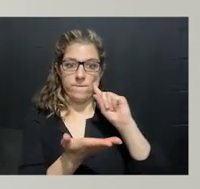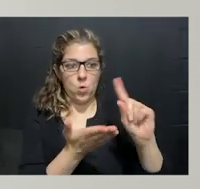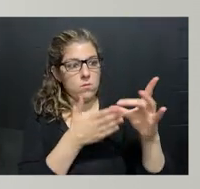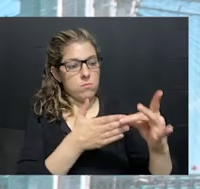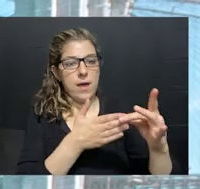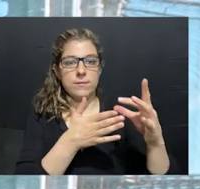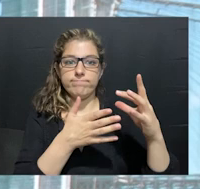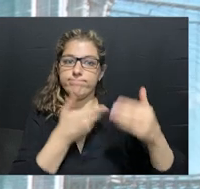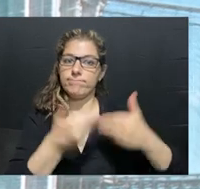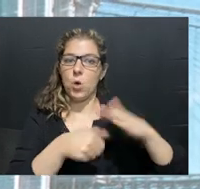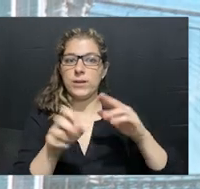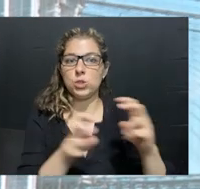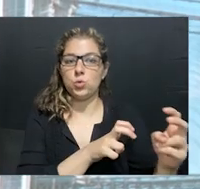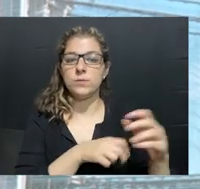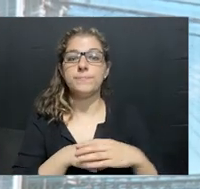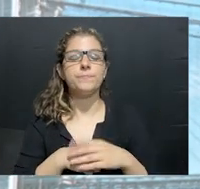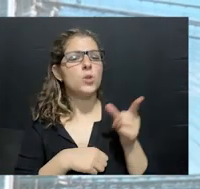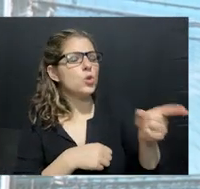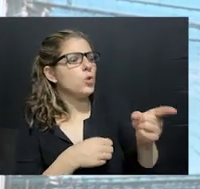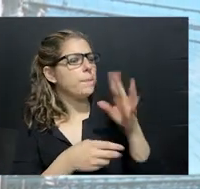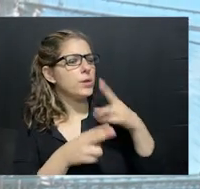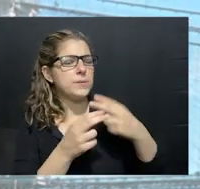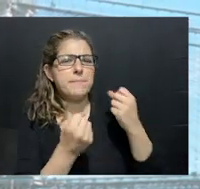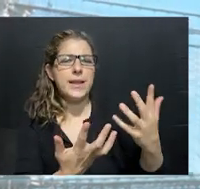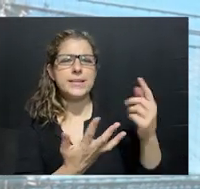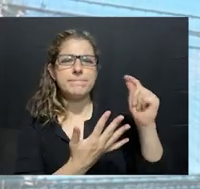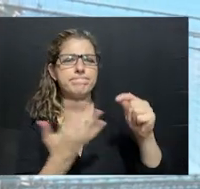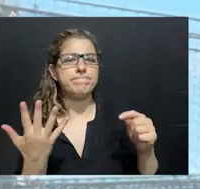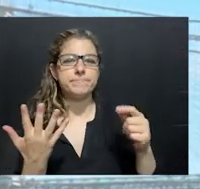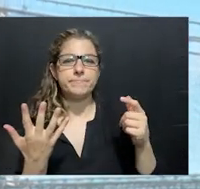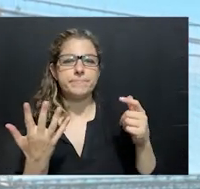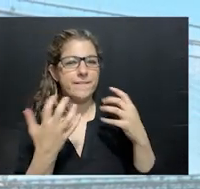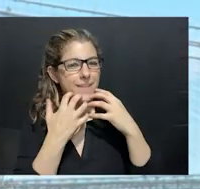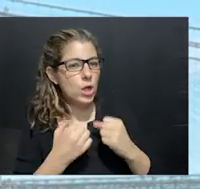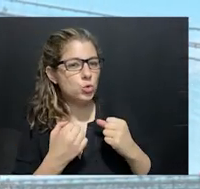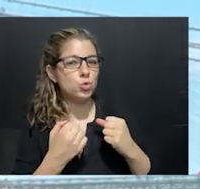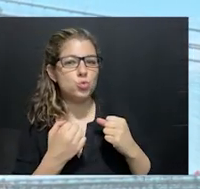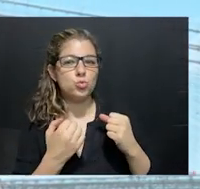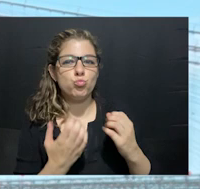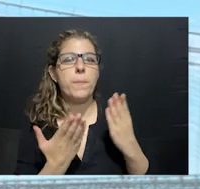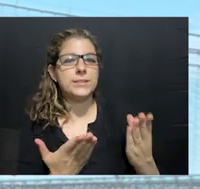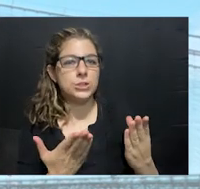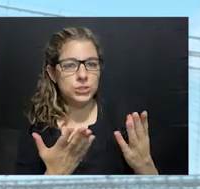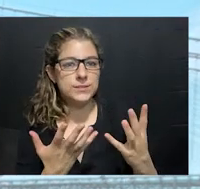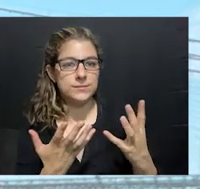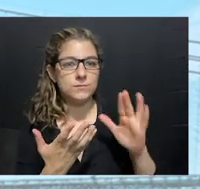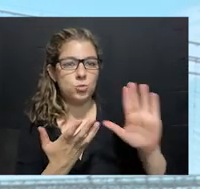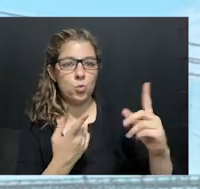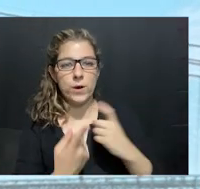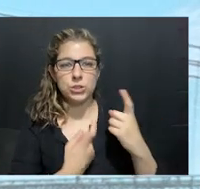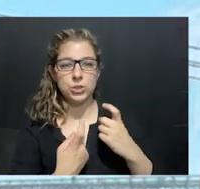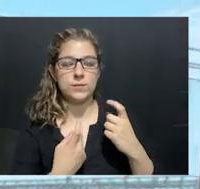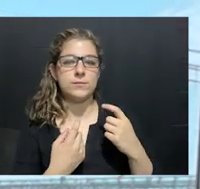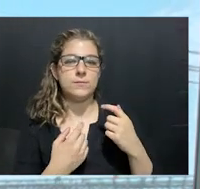these issues. You know, you raised so many value propositions in your question,